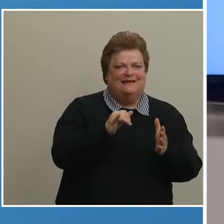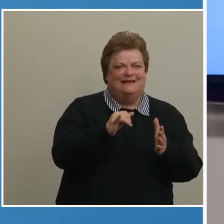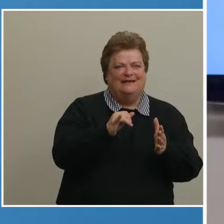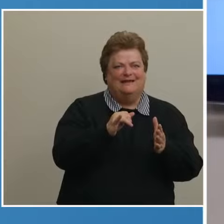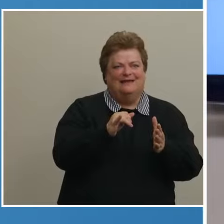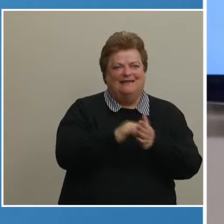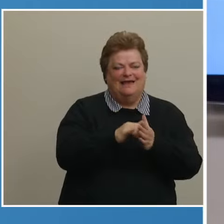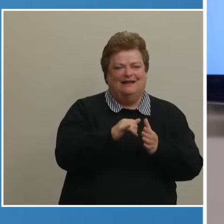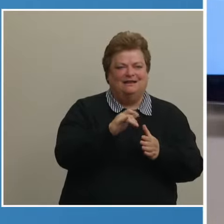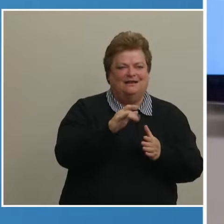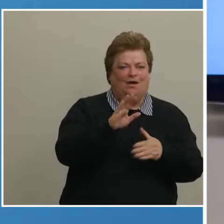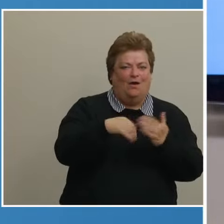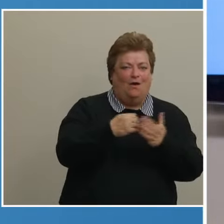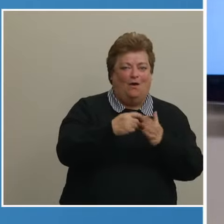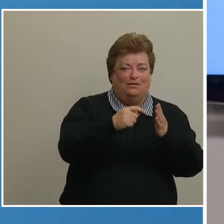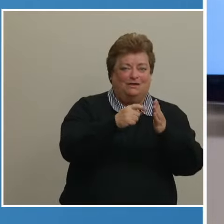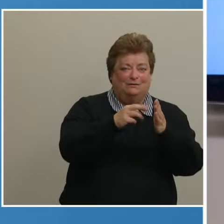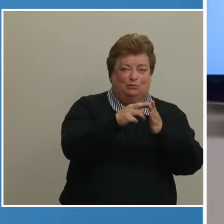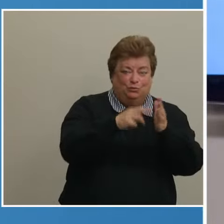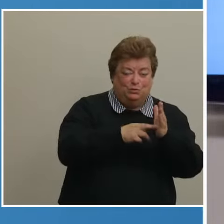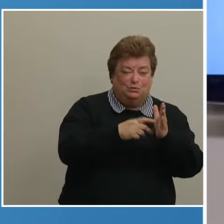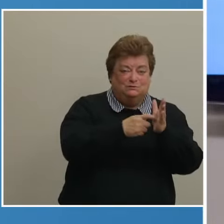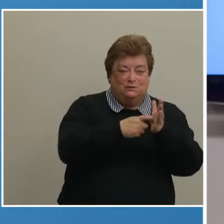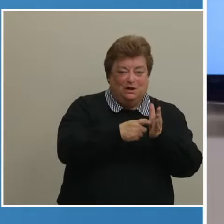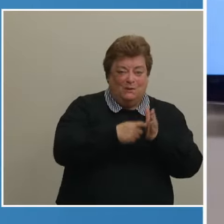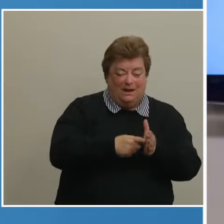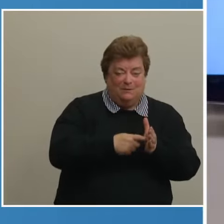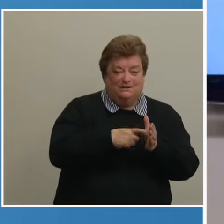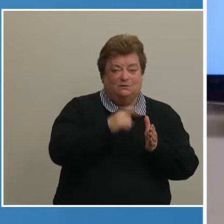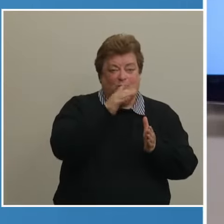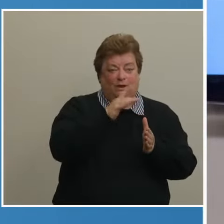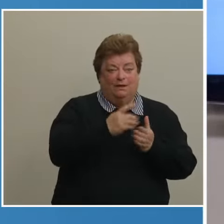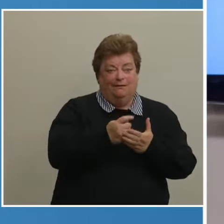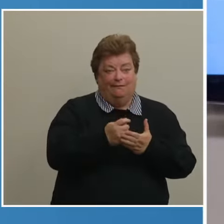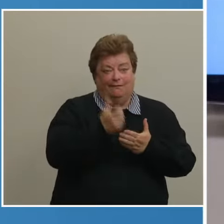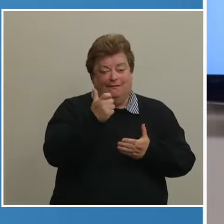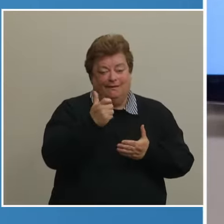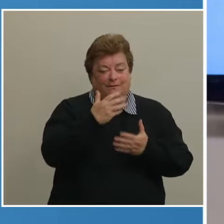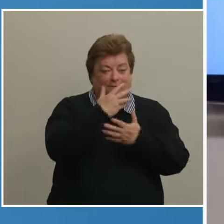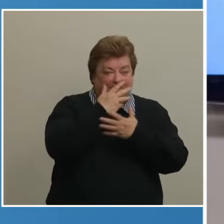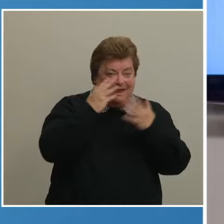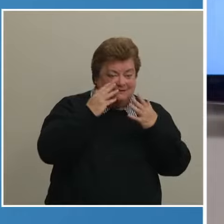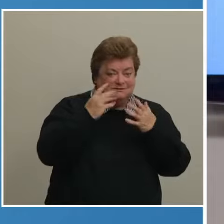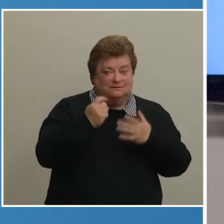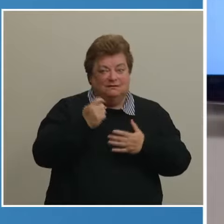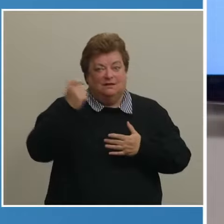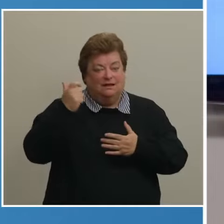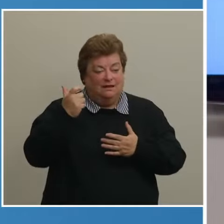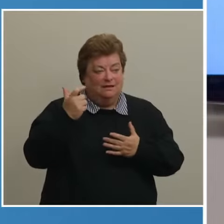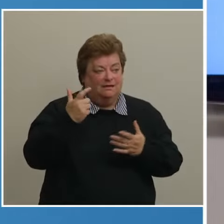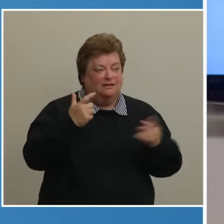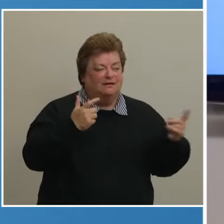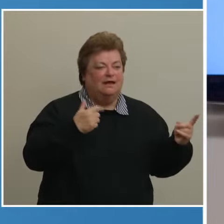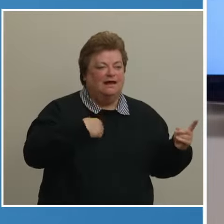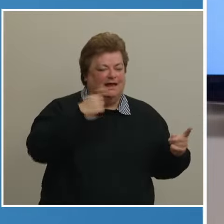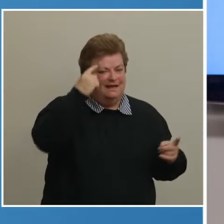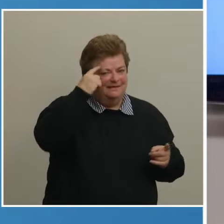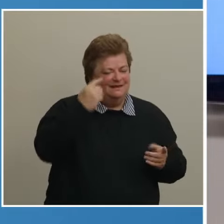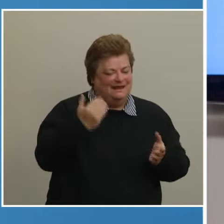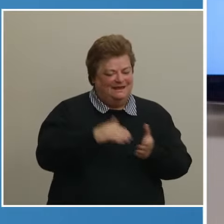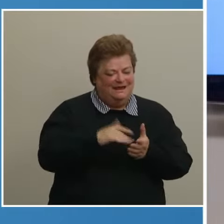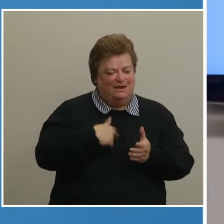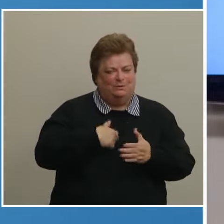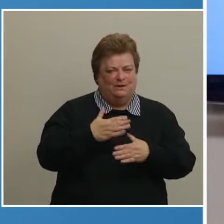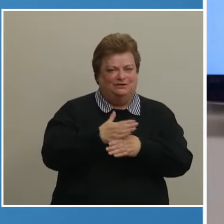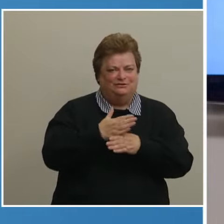the risk dial in the green or a certain number of people fully vaccinated or anything like that? I think today we shared again that